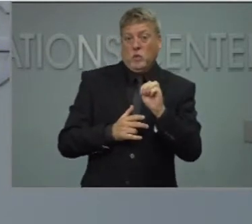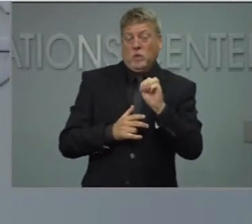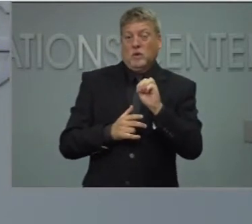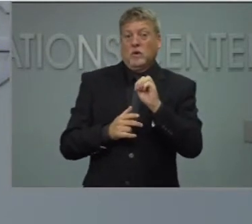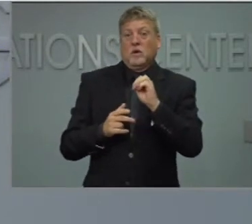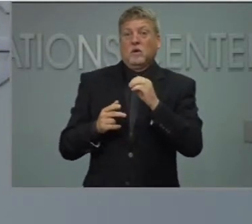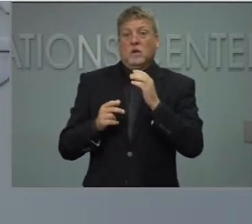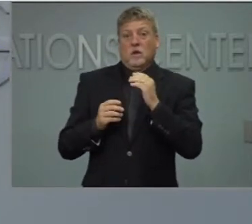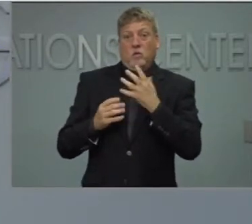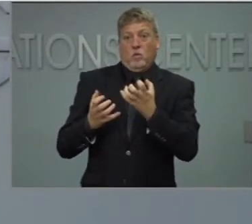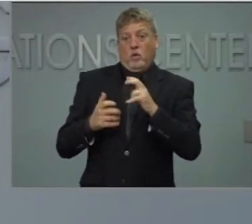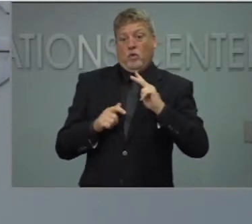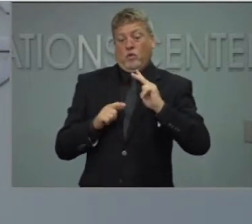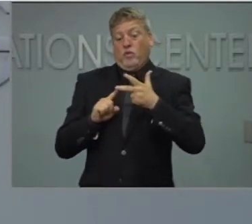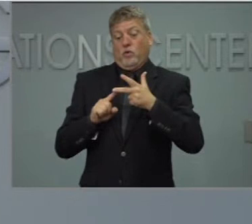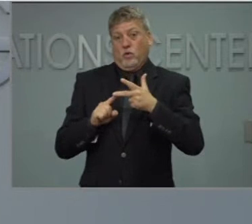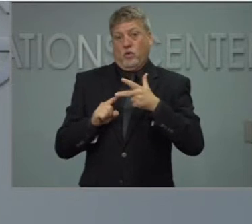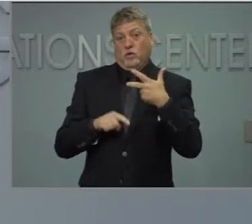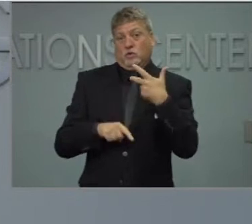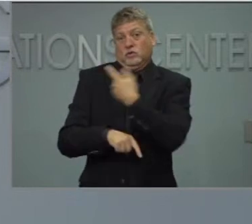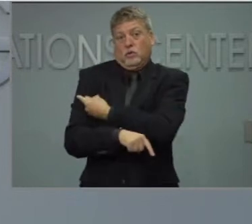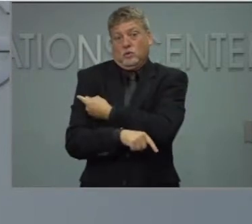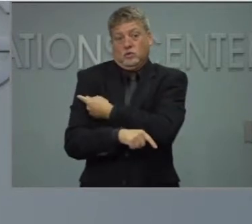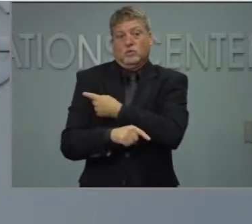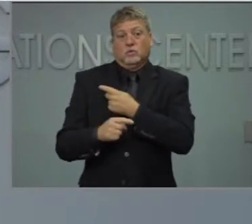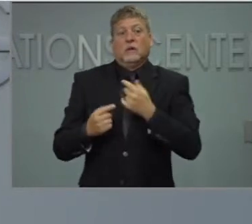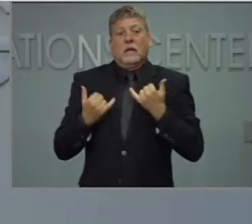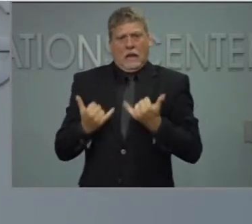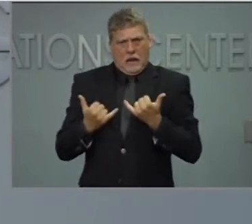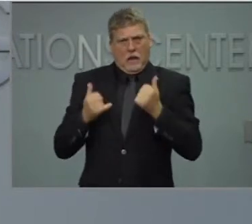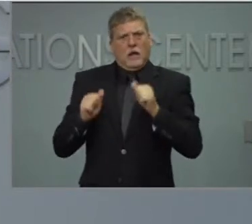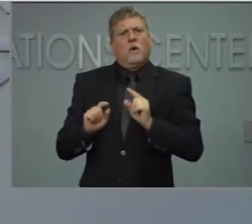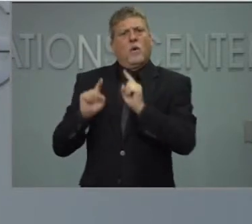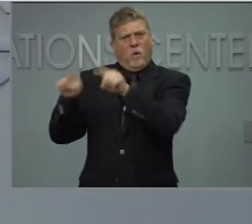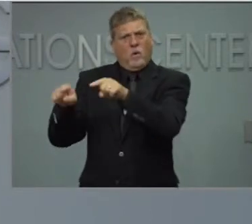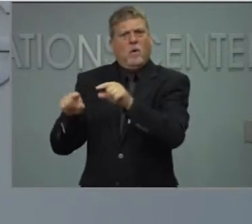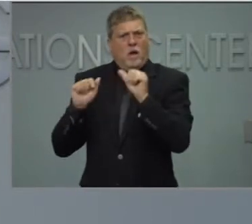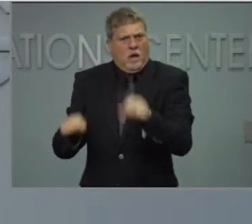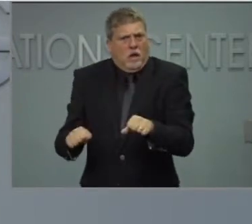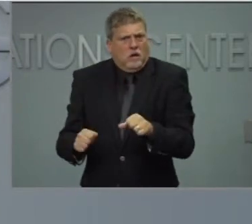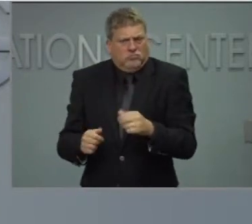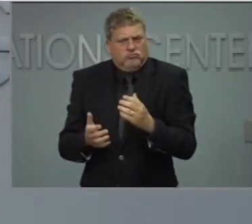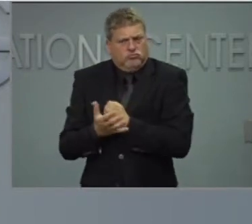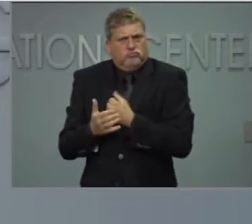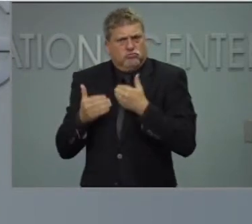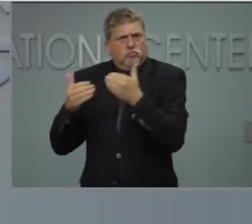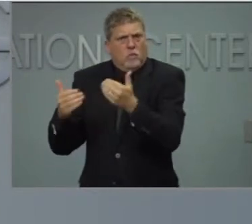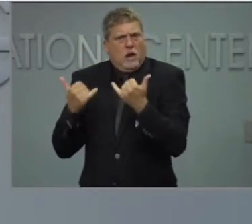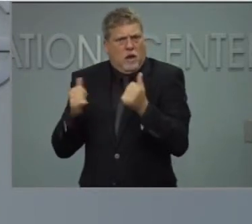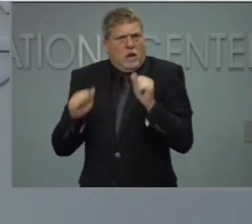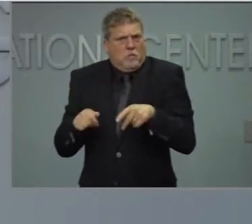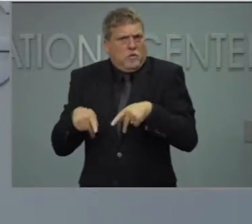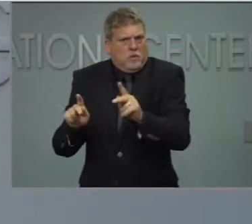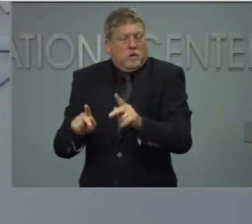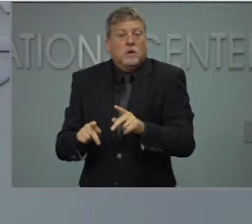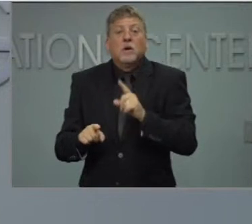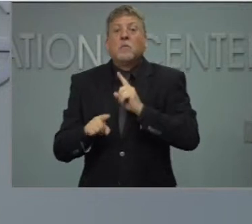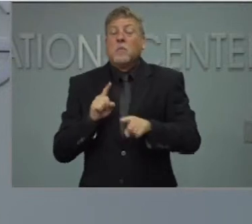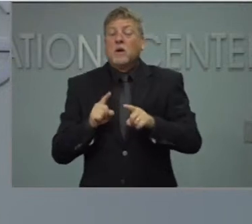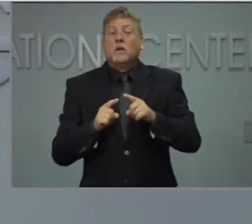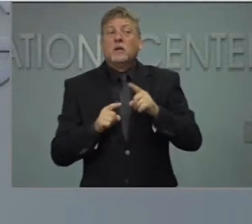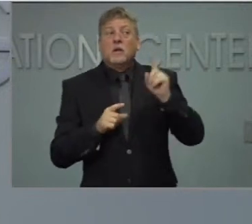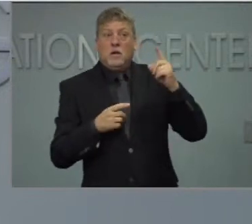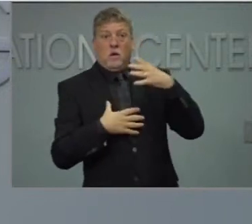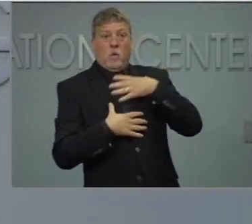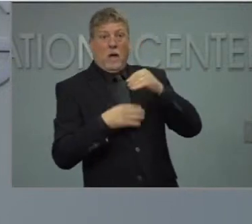get the additional dose if they are immunocompromised. What the White House announced today is coming in September, but no sooner